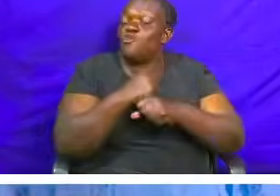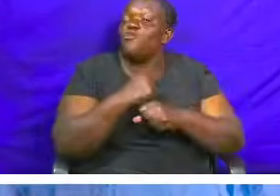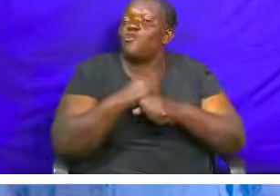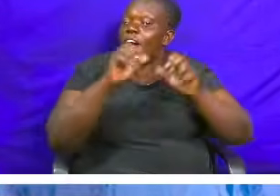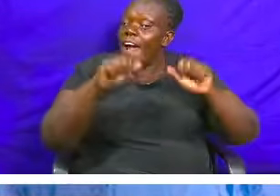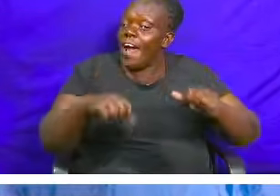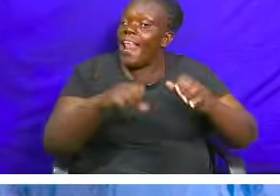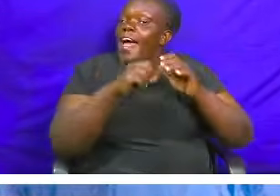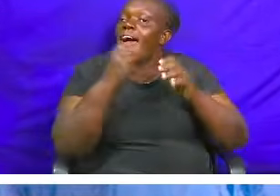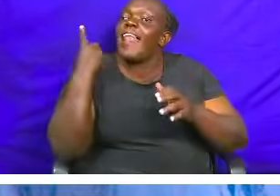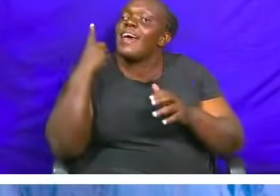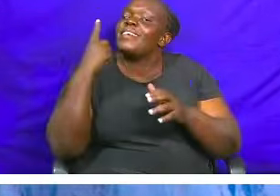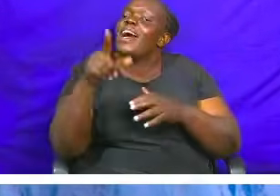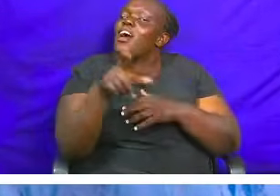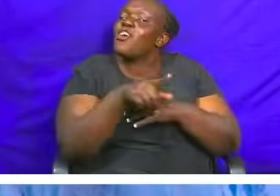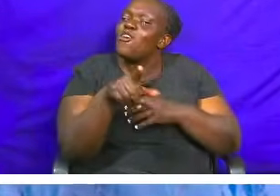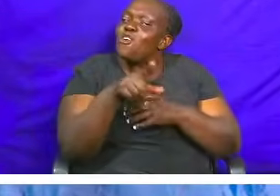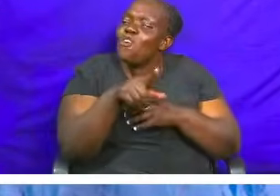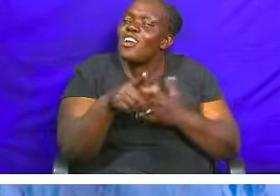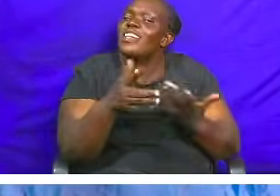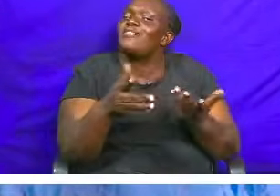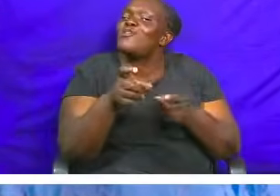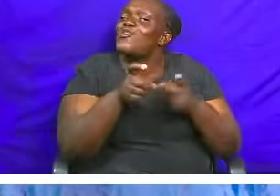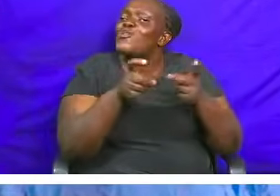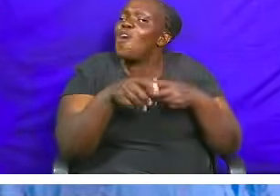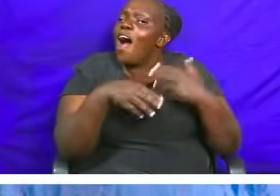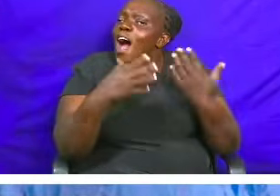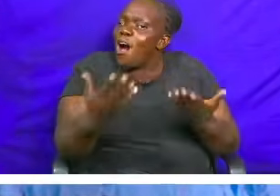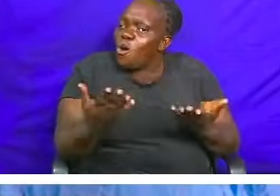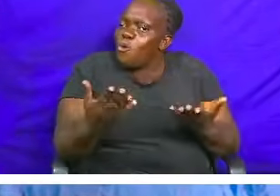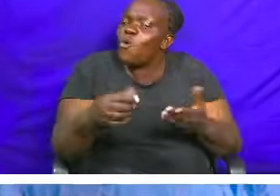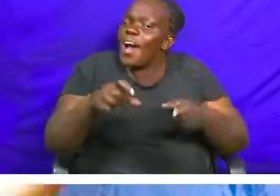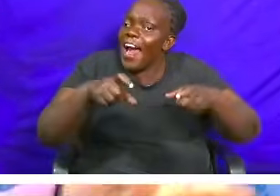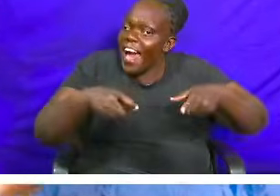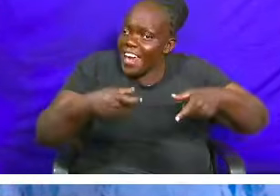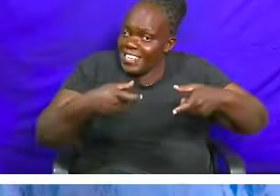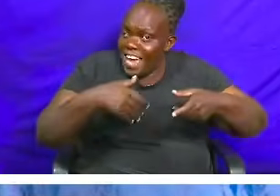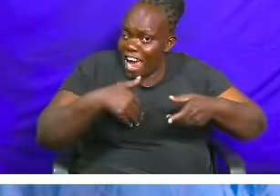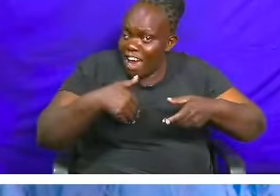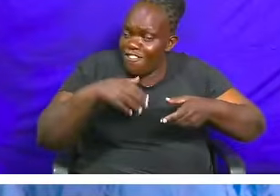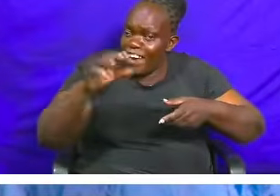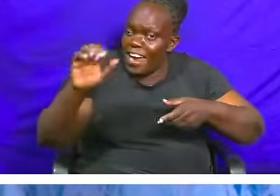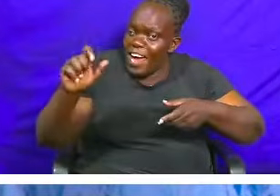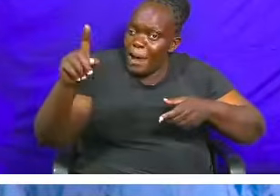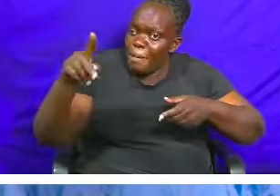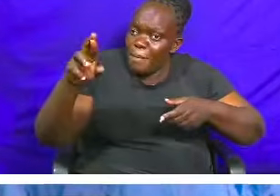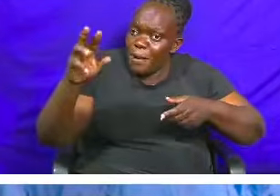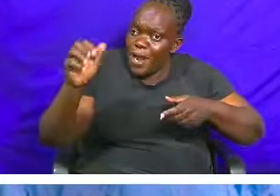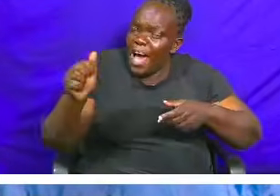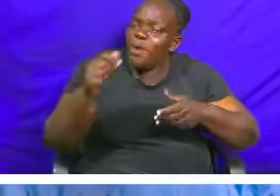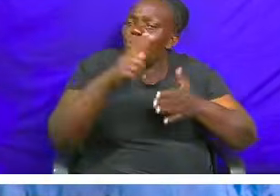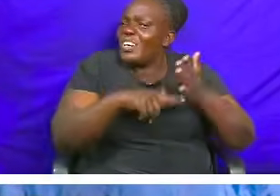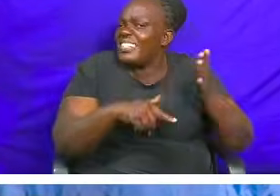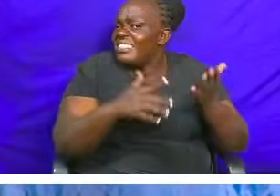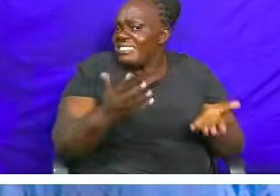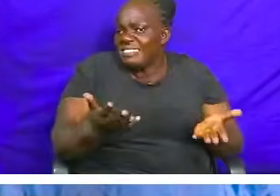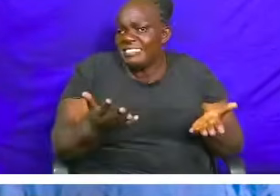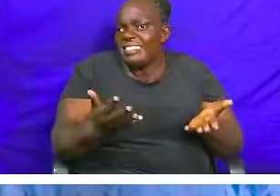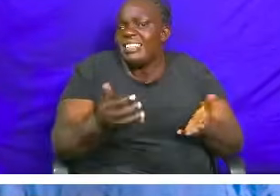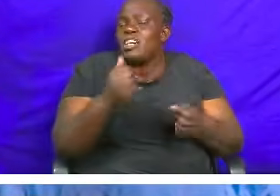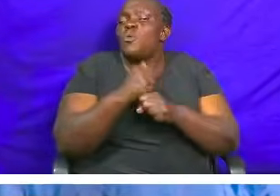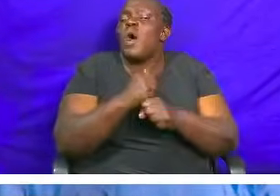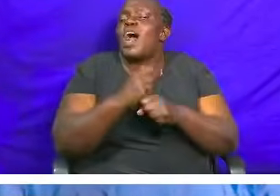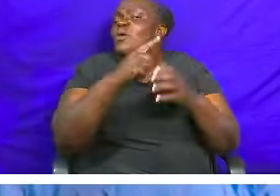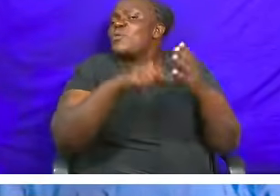kuelewa mafuta yanakadiriwa kivipi. Kuna gesi ya kutosha. Hii EPRA ni nini? Tunaisikia every 14th of every month. Wanafanya